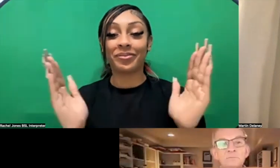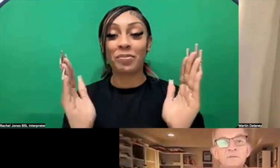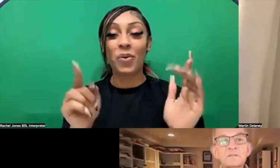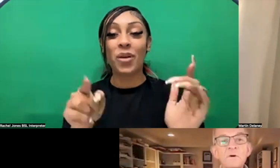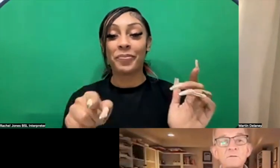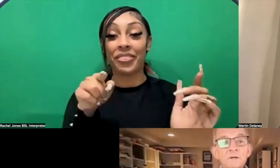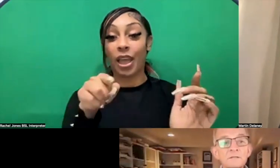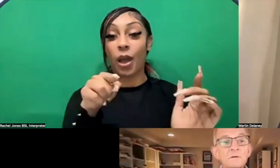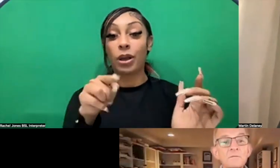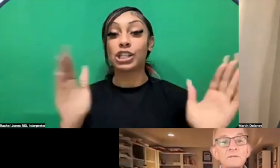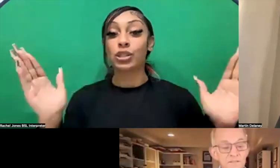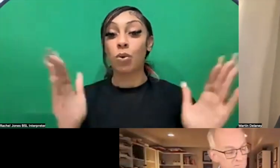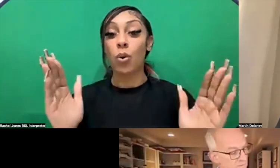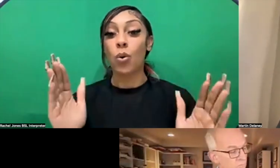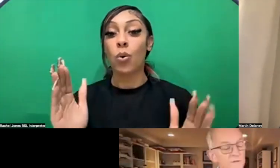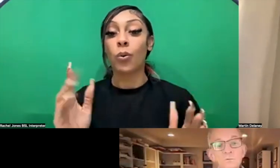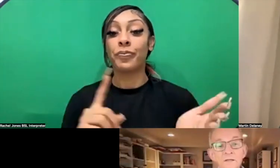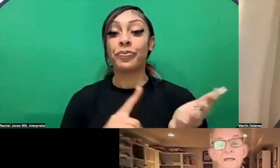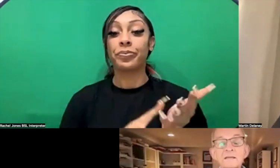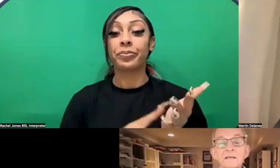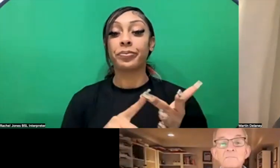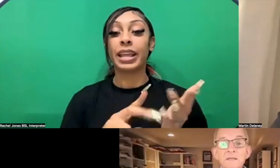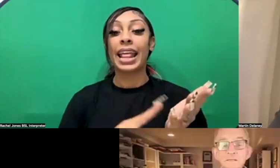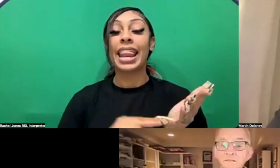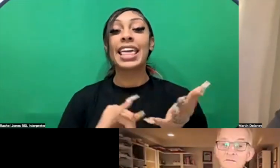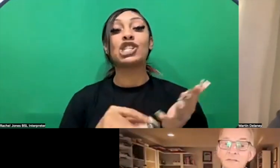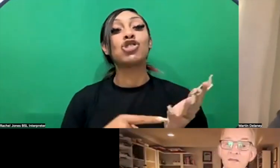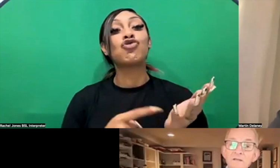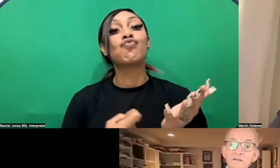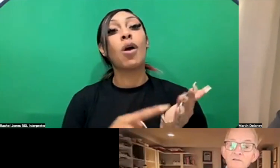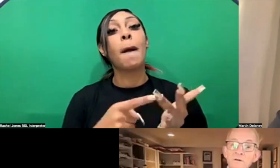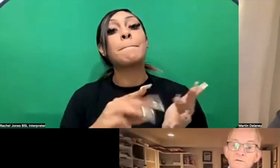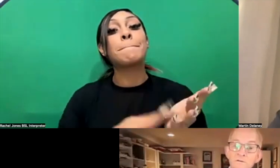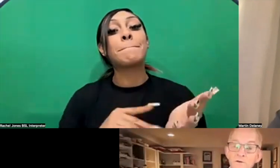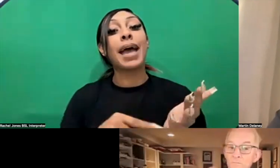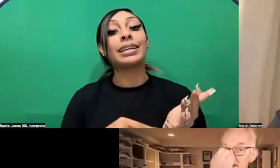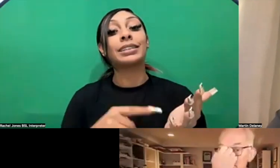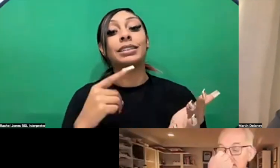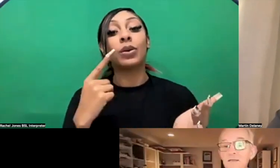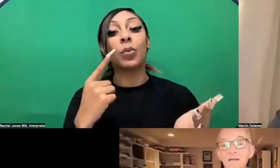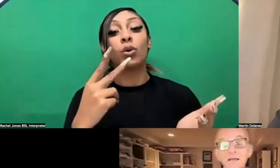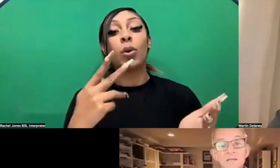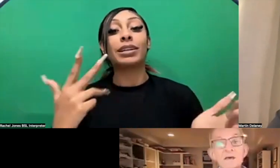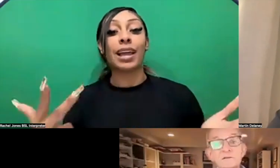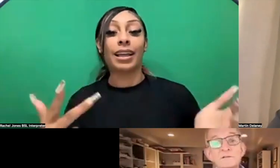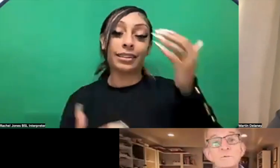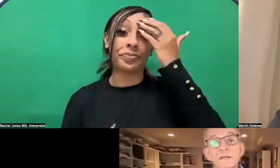This one is a smaller one. It's called the LinnStrument 128, because instead of having 200 note pads,